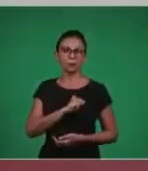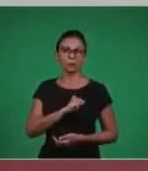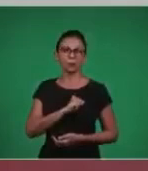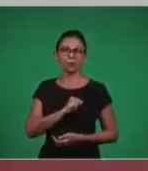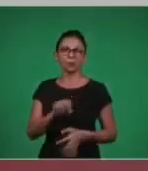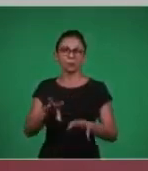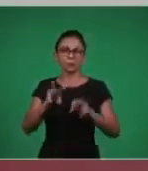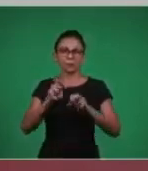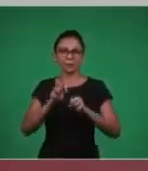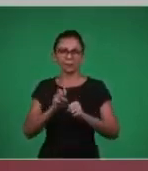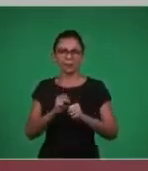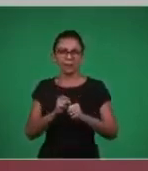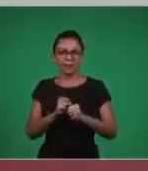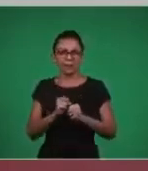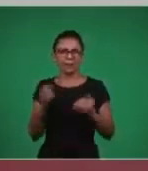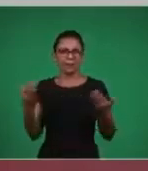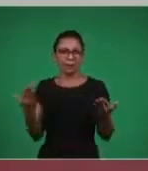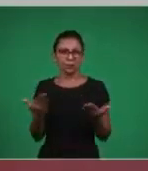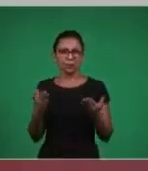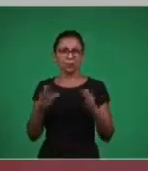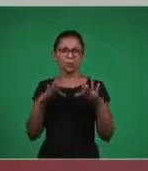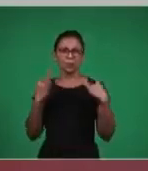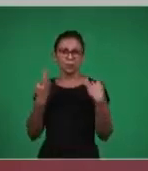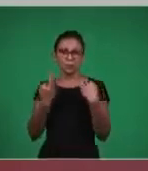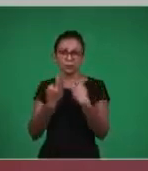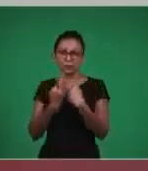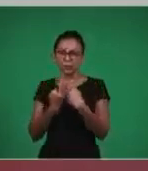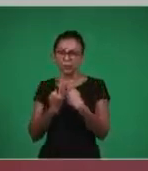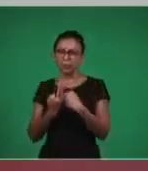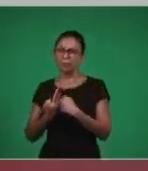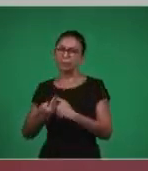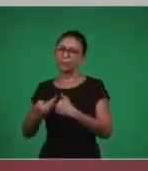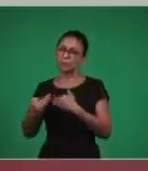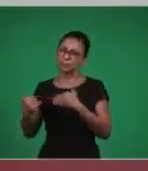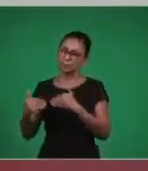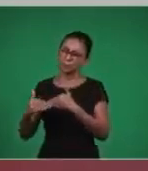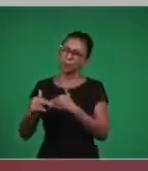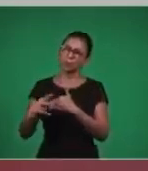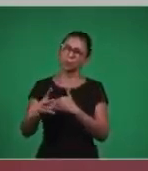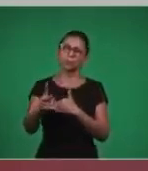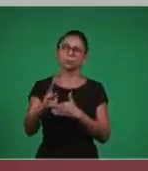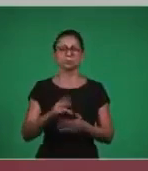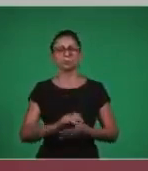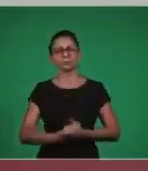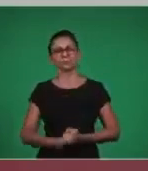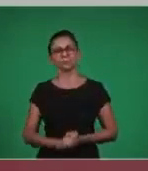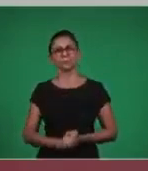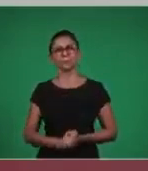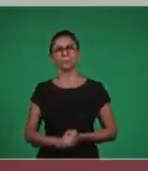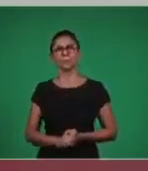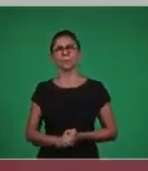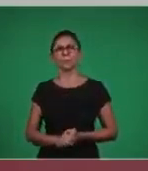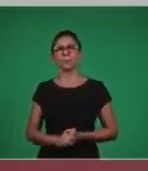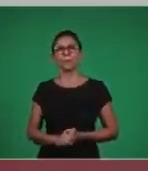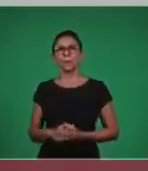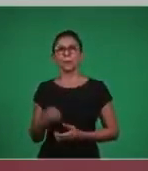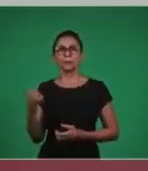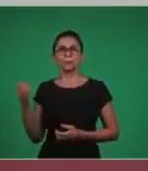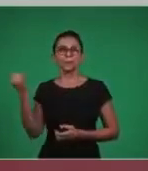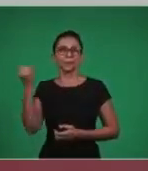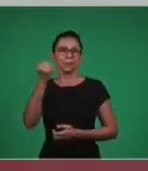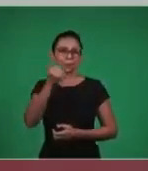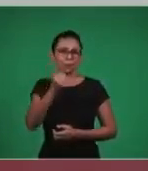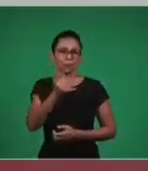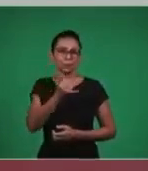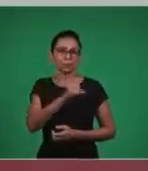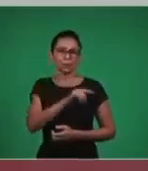had continued in my home. And I'm going to tell the mothers and the sisters. Not